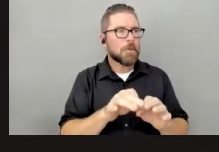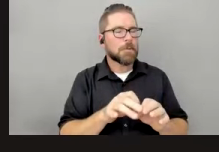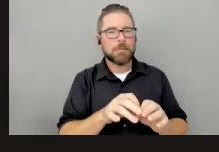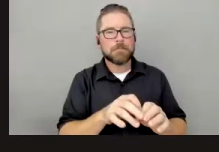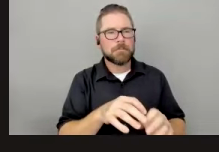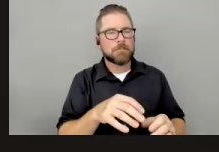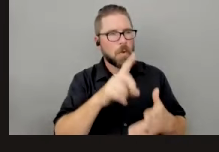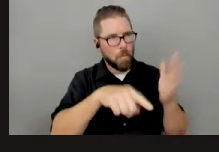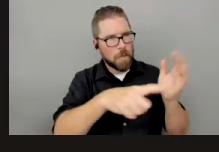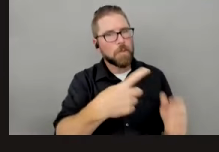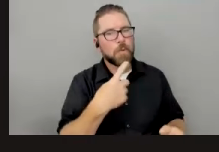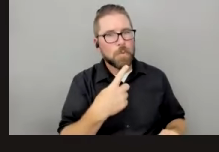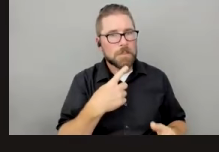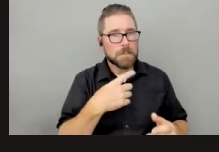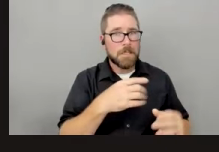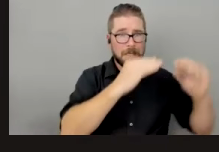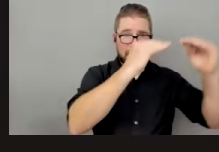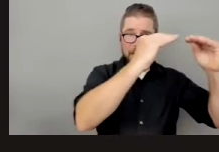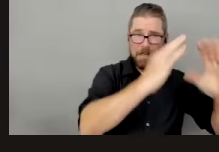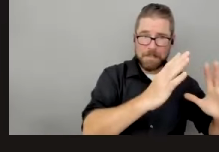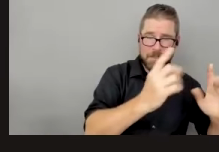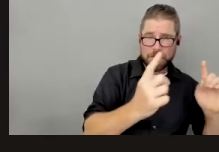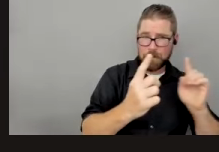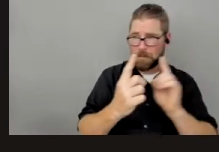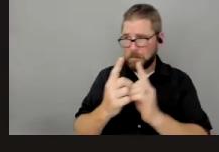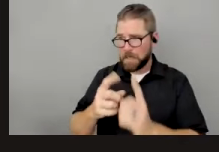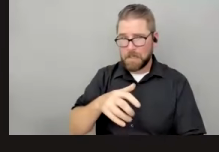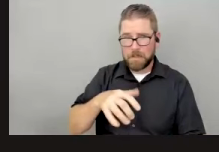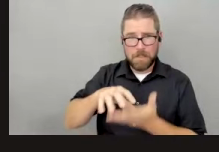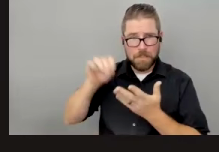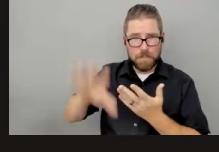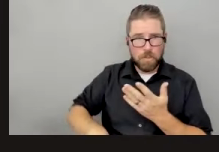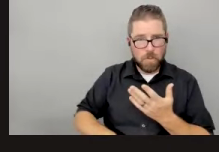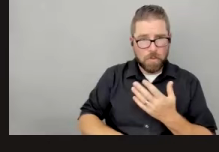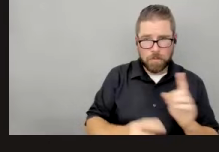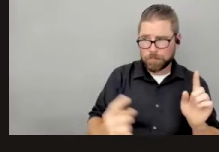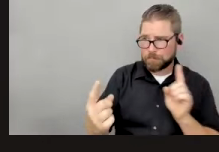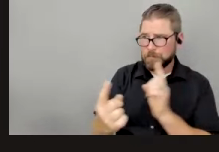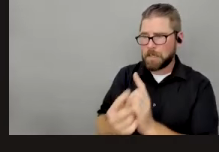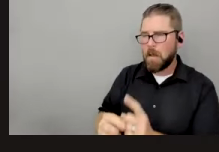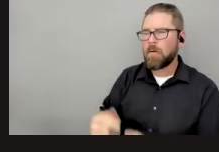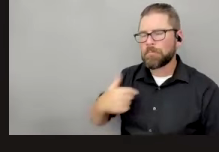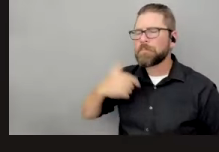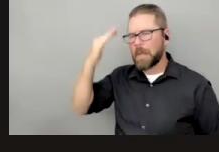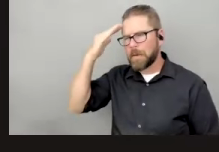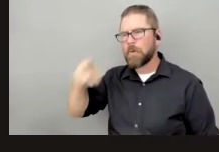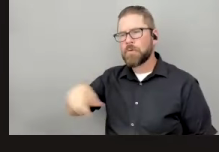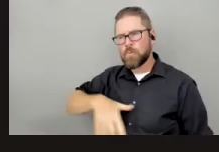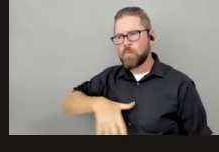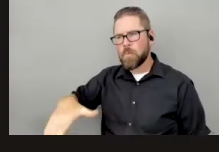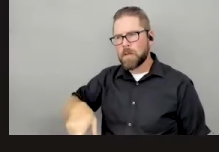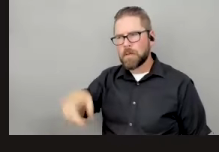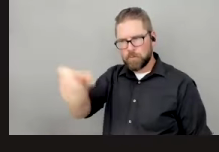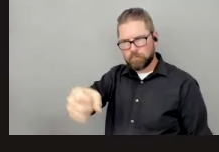a professor approaching a student and saying, I know you're pregnant, and so I'm going to exclude you from this assignment, right? So I was just trying